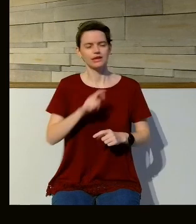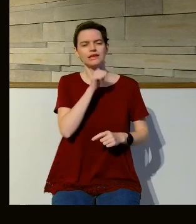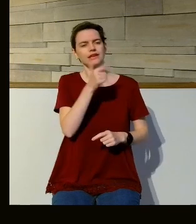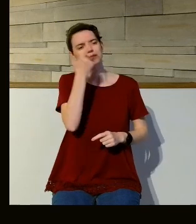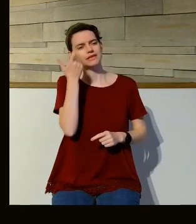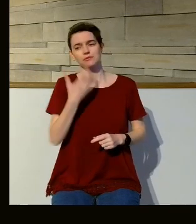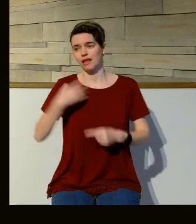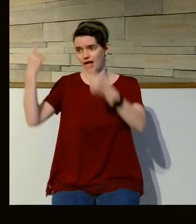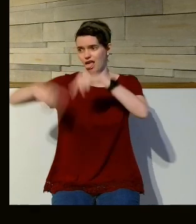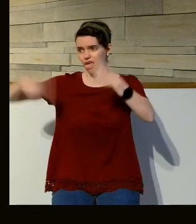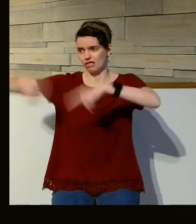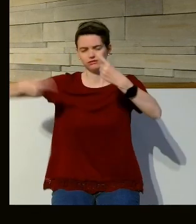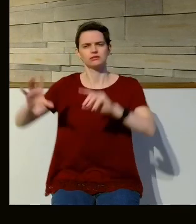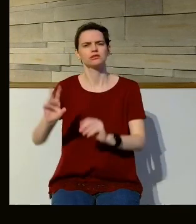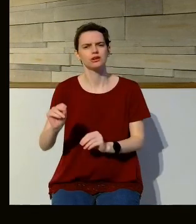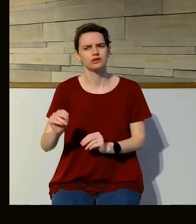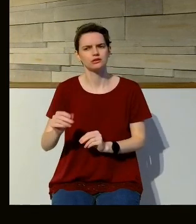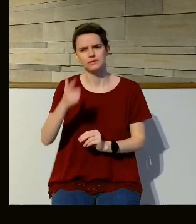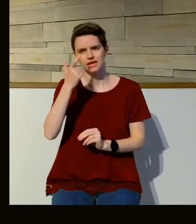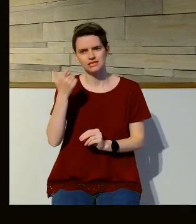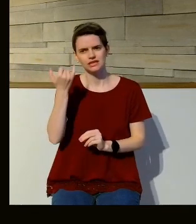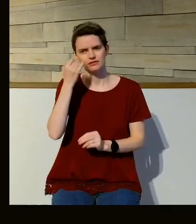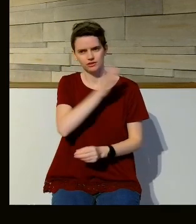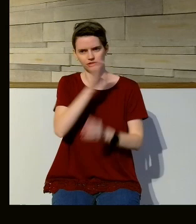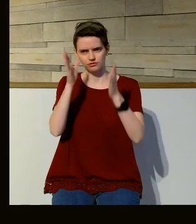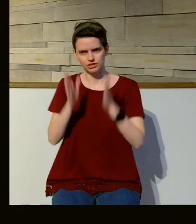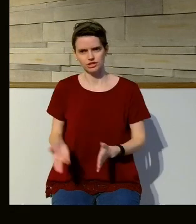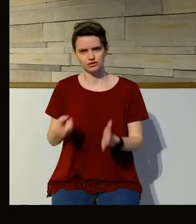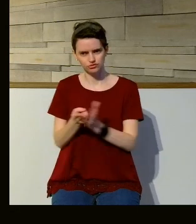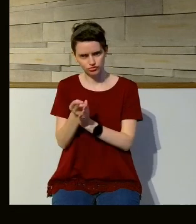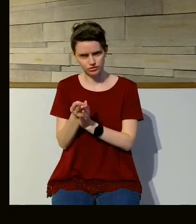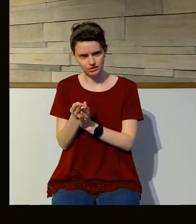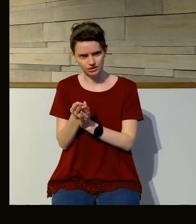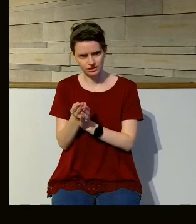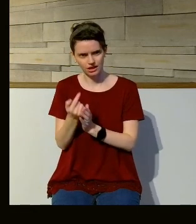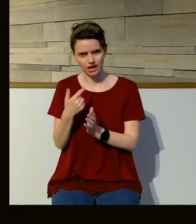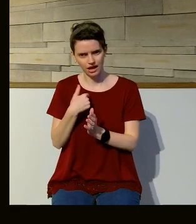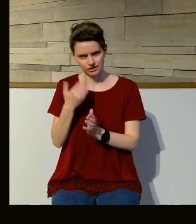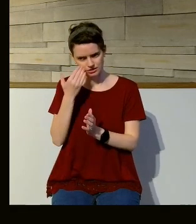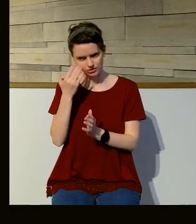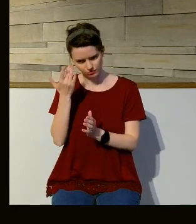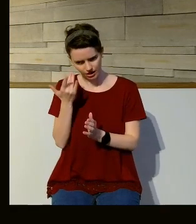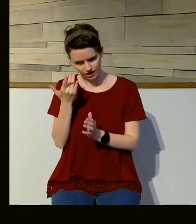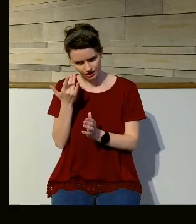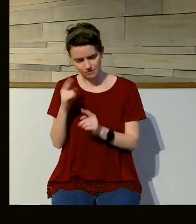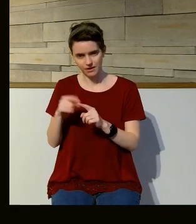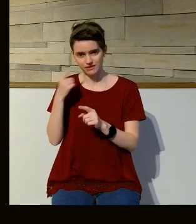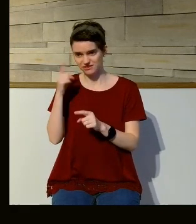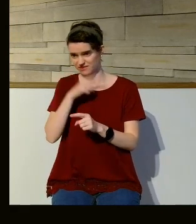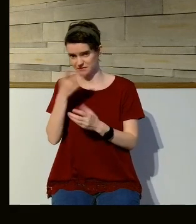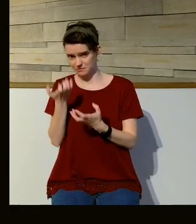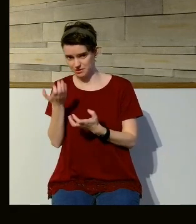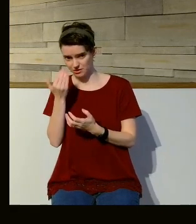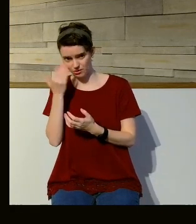because I wanted to argue or debate with him, but because I knew that if Christianity was true, then I'm commanded to know why. But if it's false, I'd still like to know why,